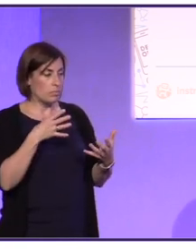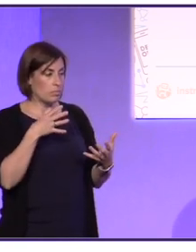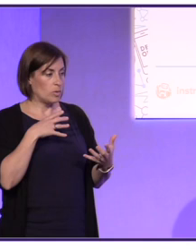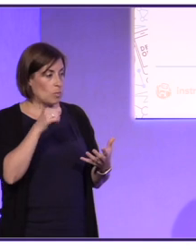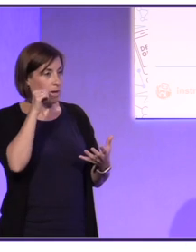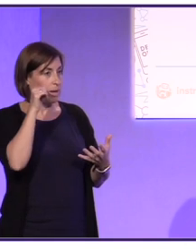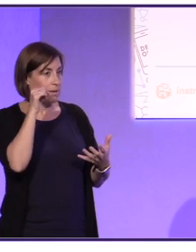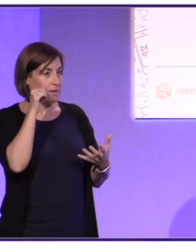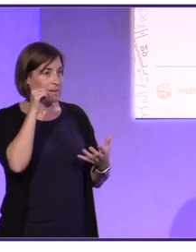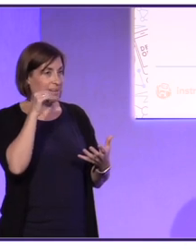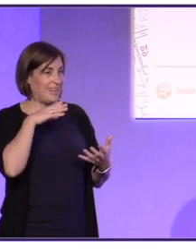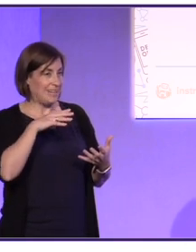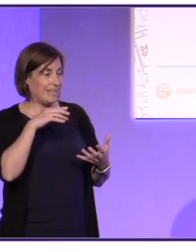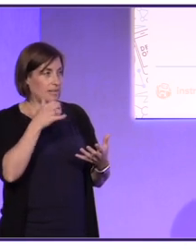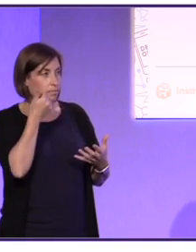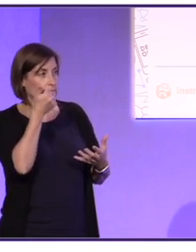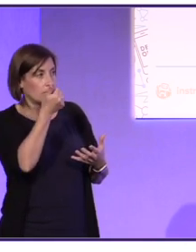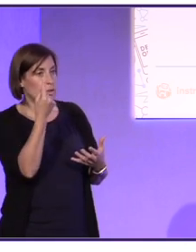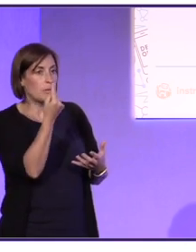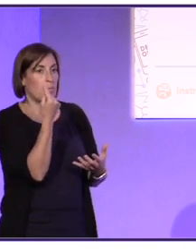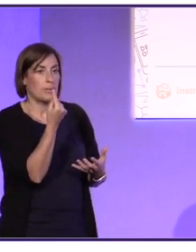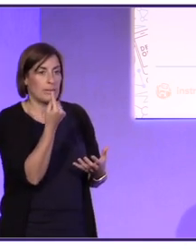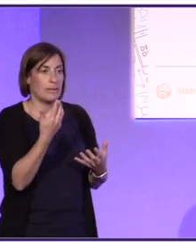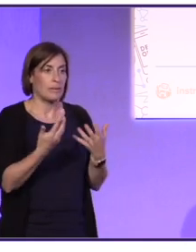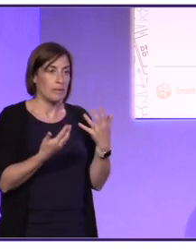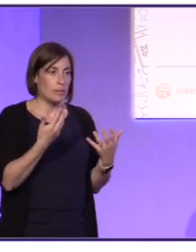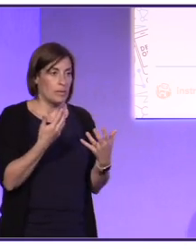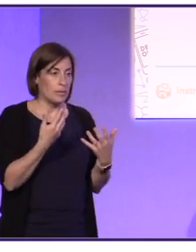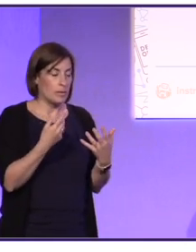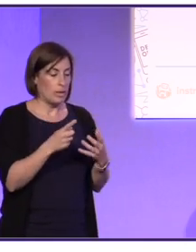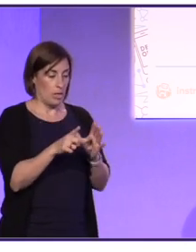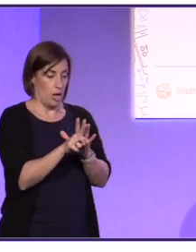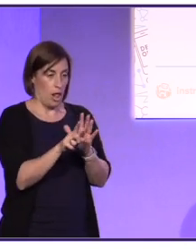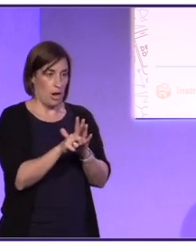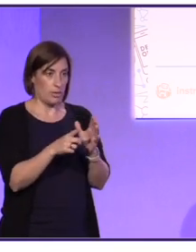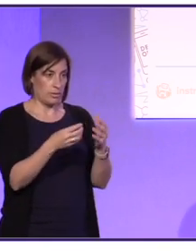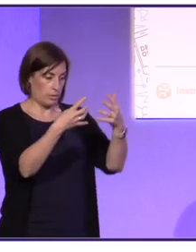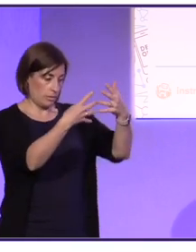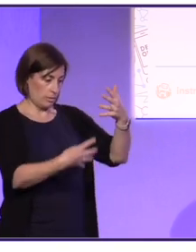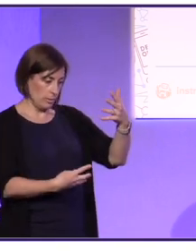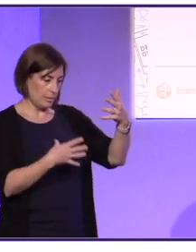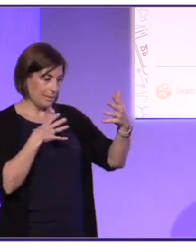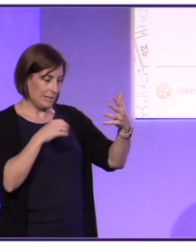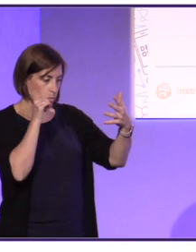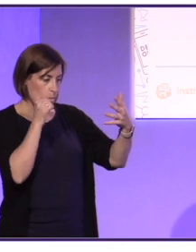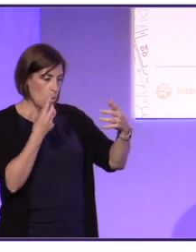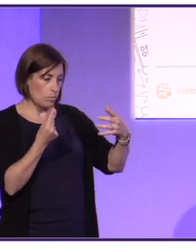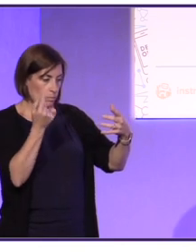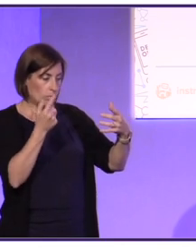call somebody else? And they're the kind of questions your alert needs to answer.